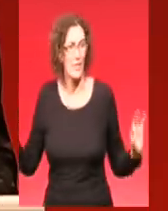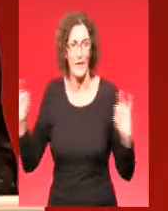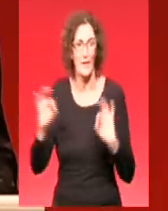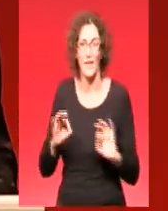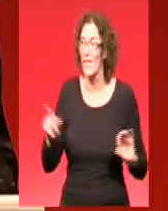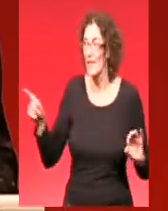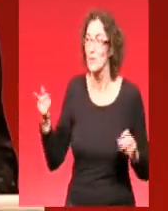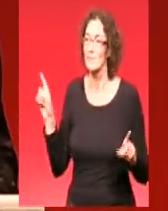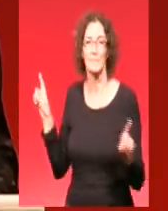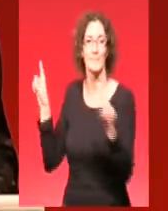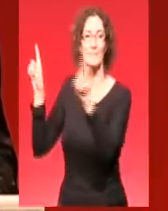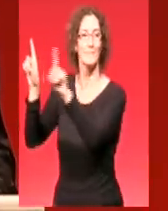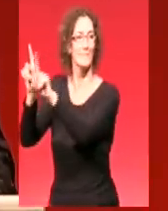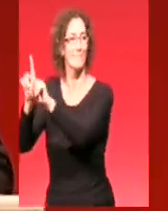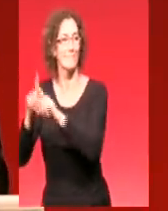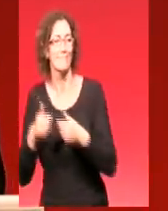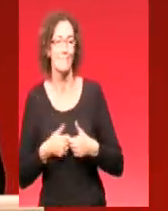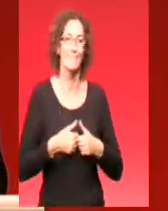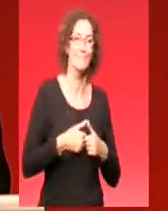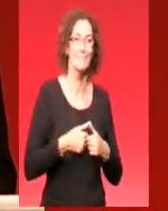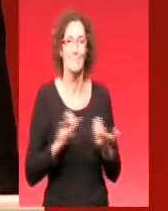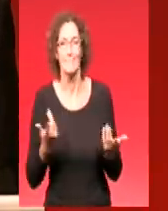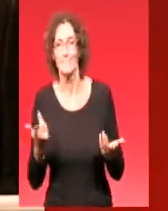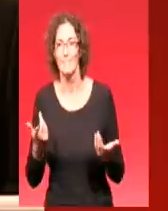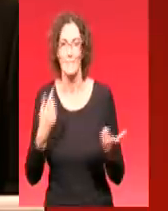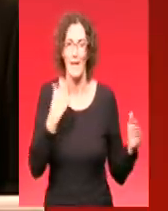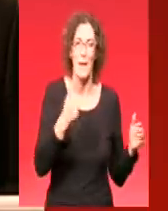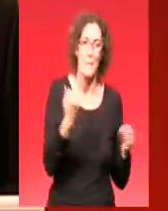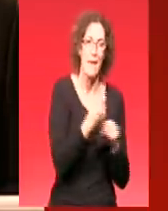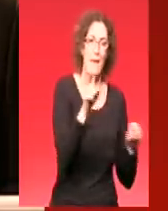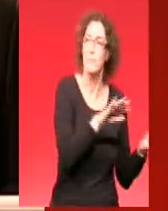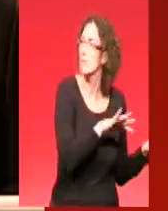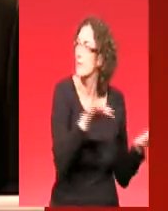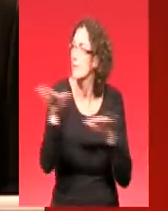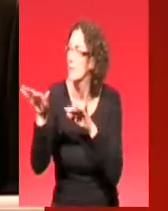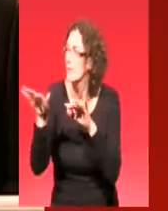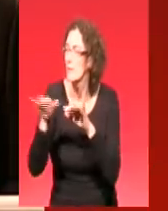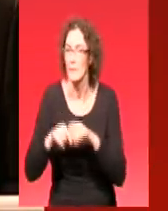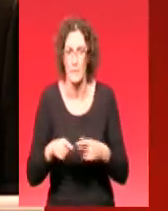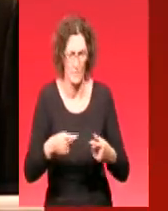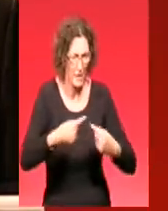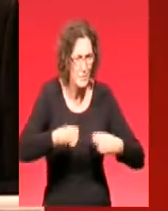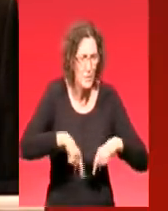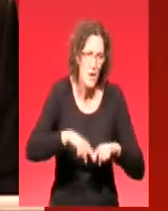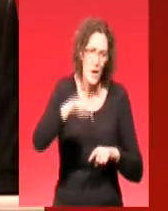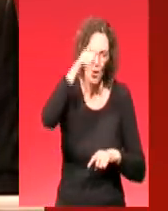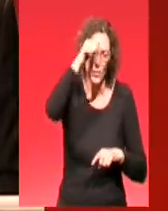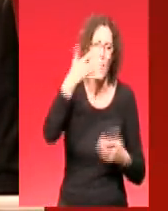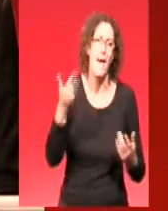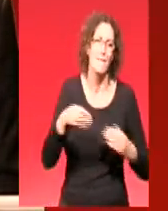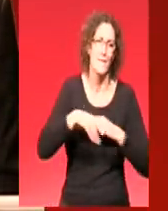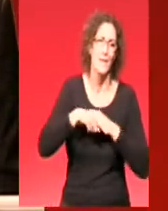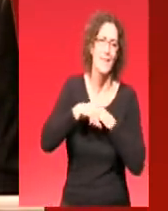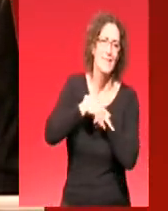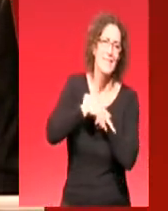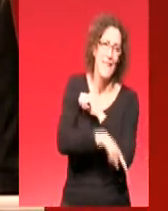to the country. But you and I also know that we cannot ignore the deficit. That would be as foolish